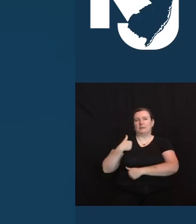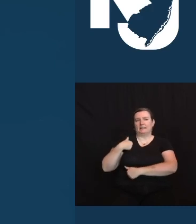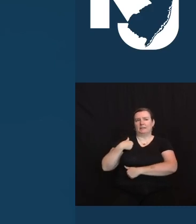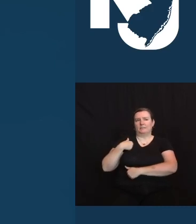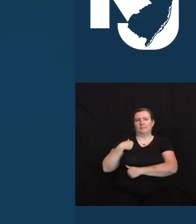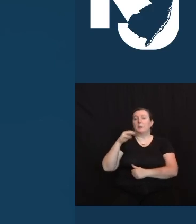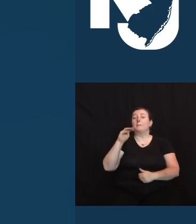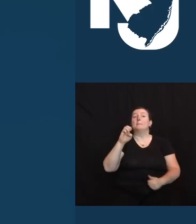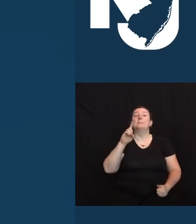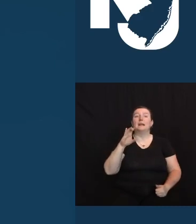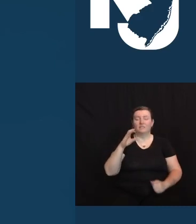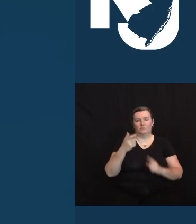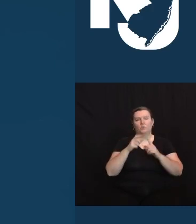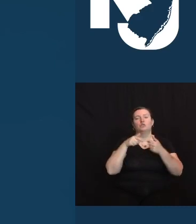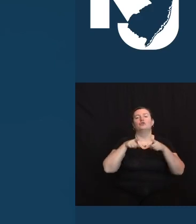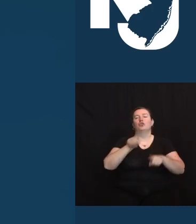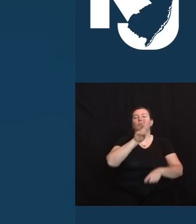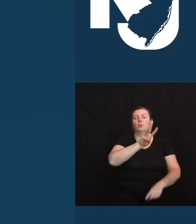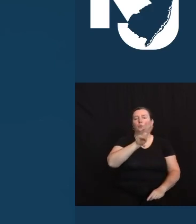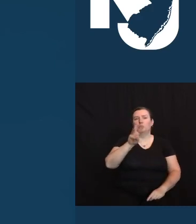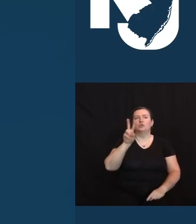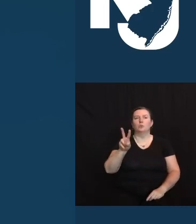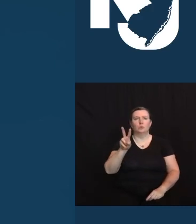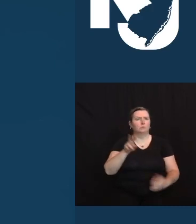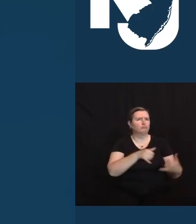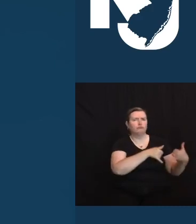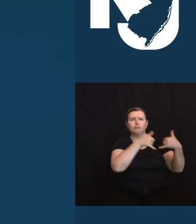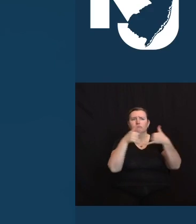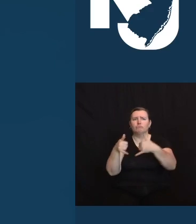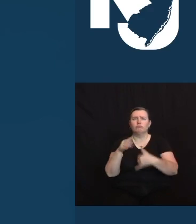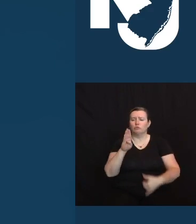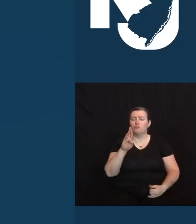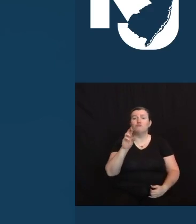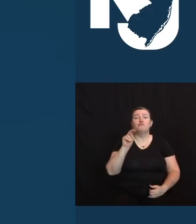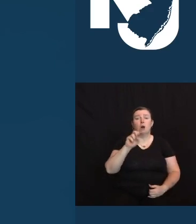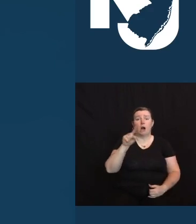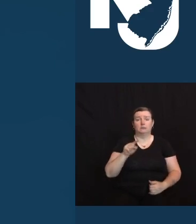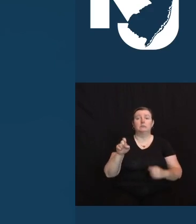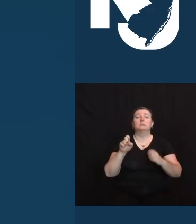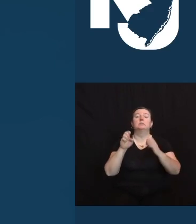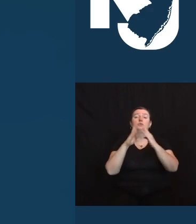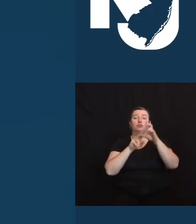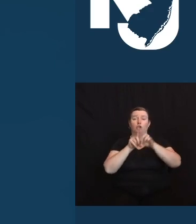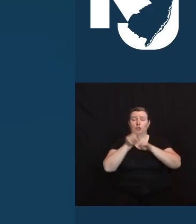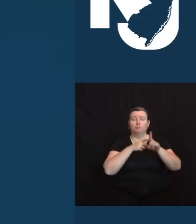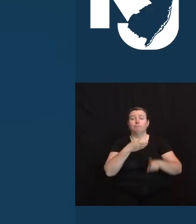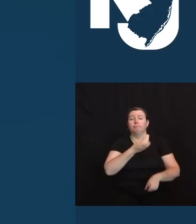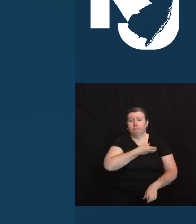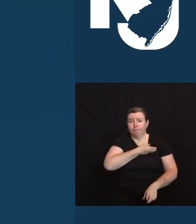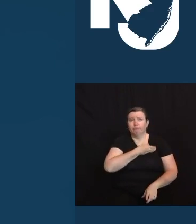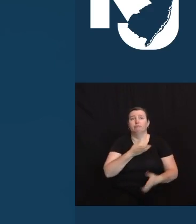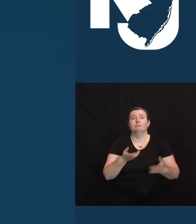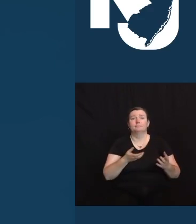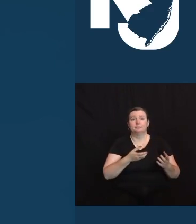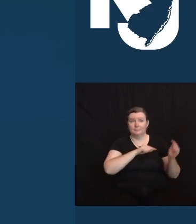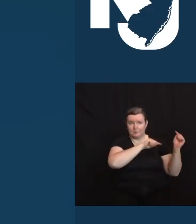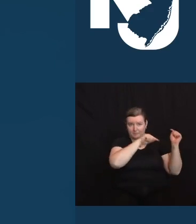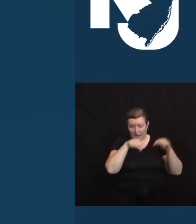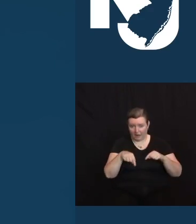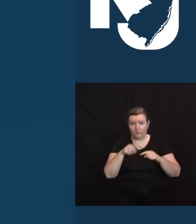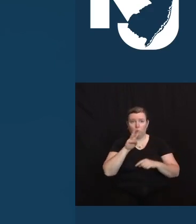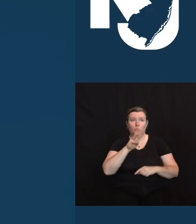during World War II and was awarded the Bronze Star. Upon returning home, George married the love of his life, his wife Margaret,